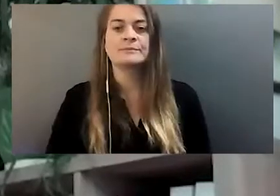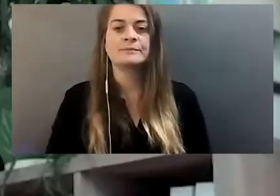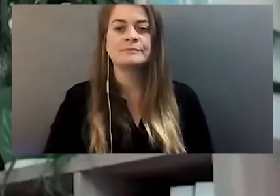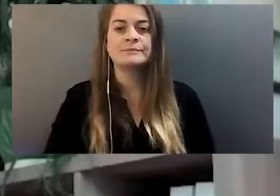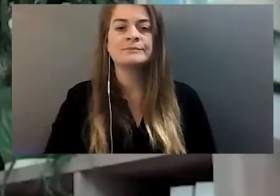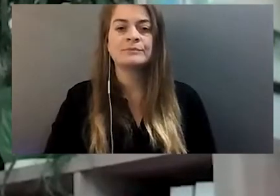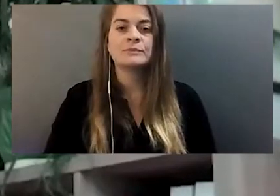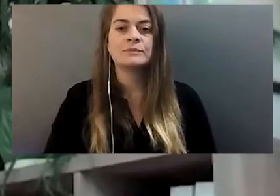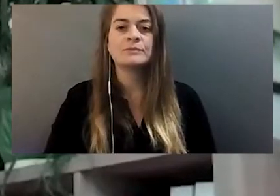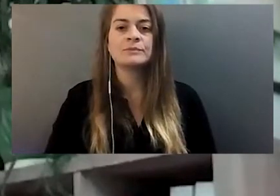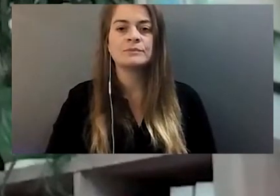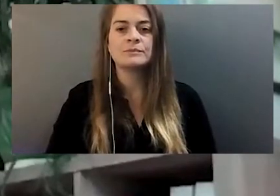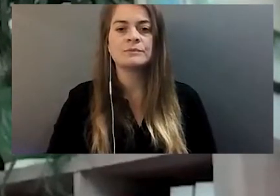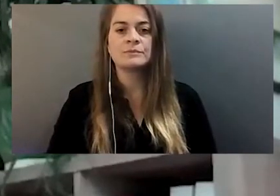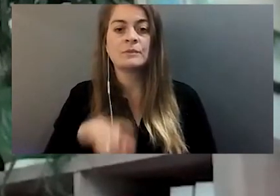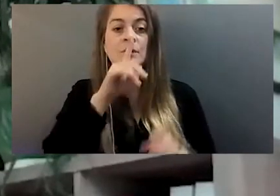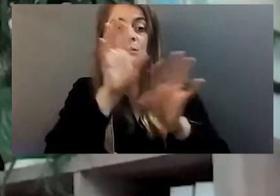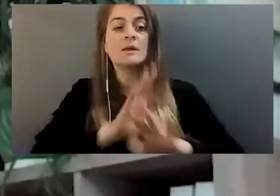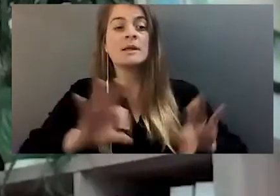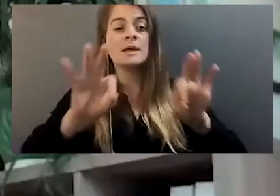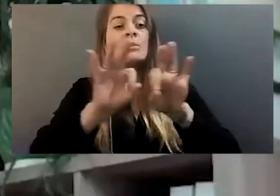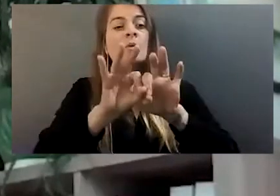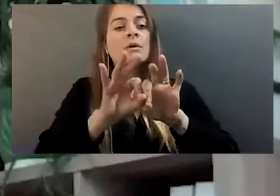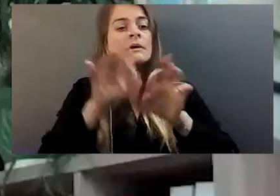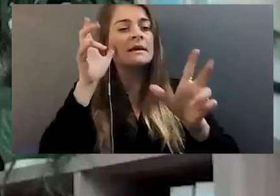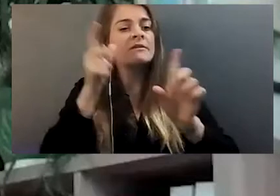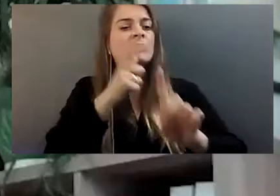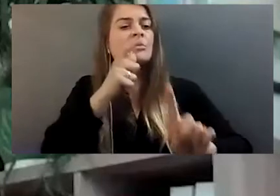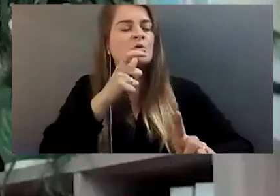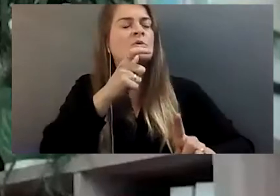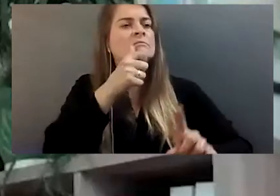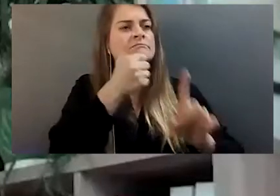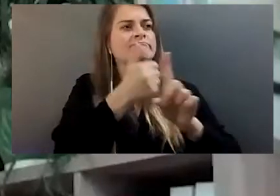It's so important to hear from the people who are living with these experiences.